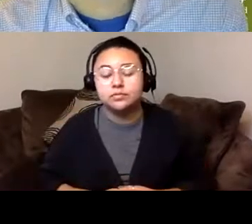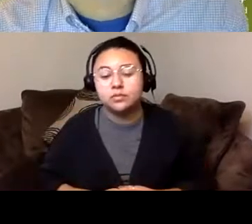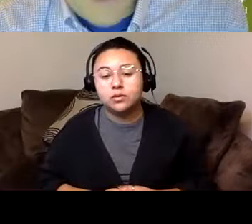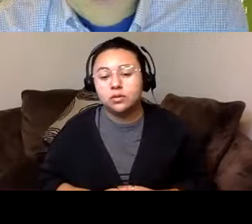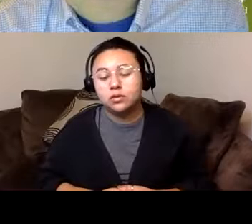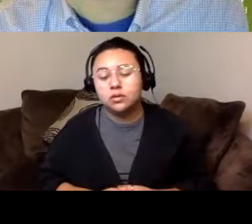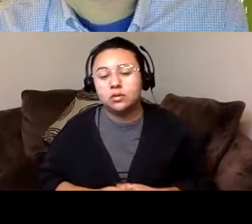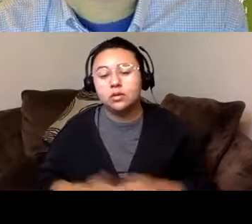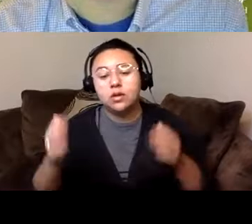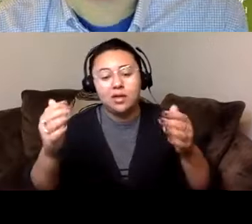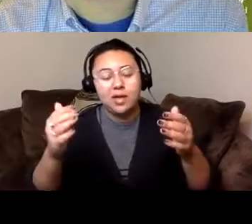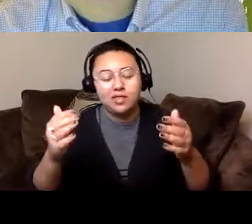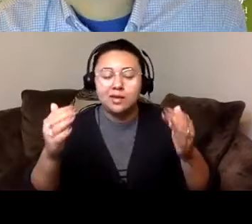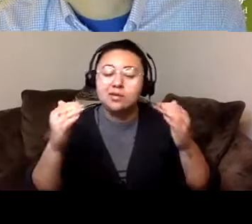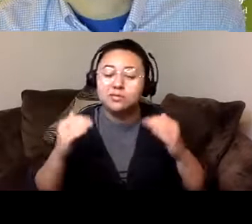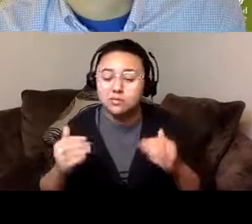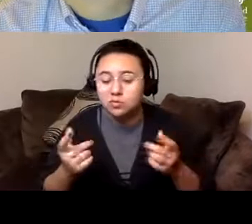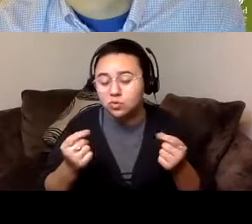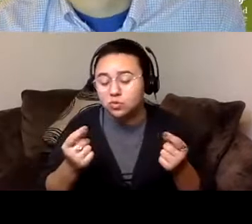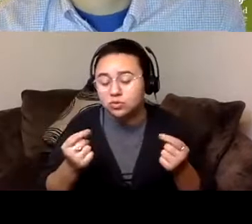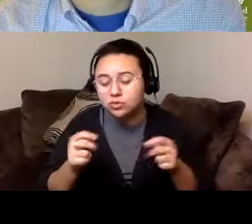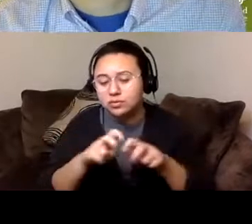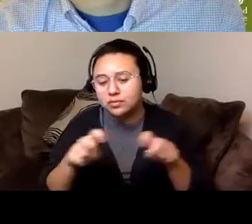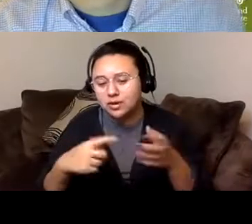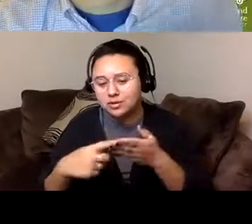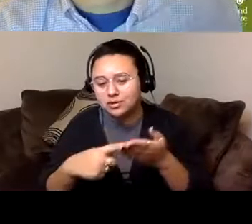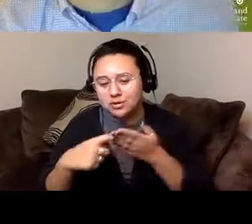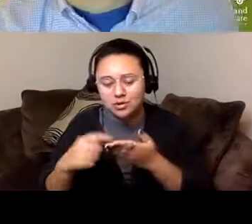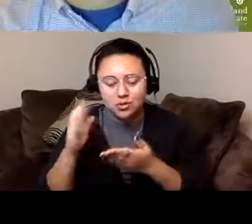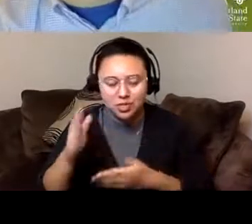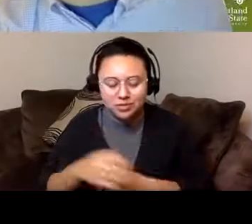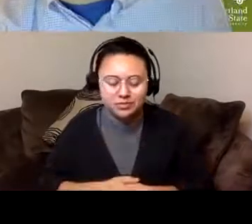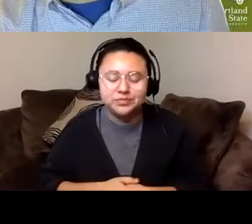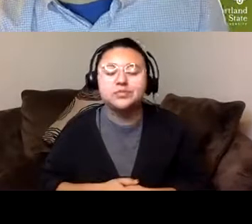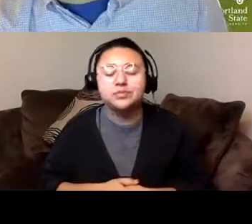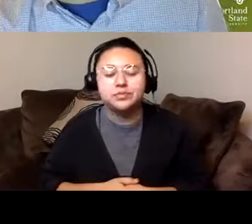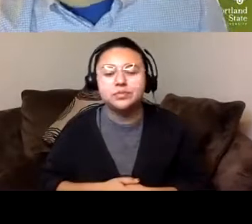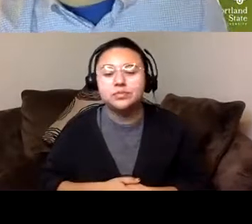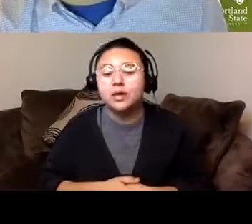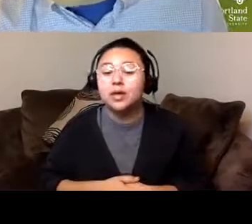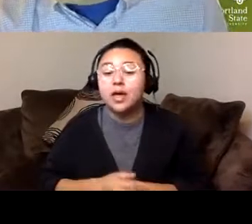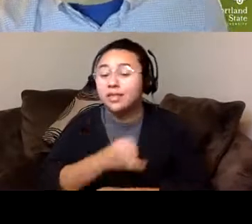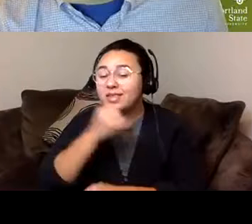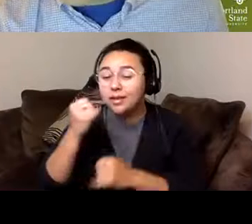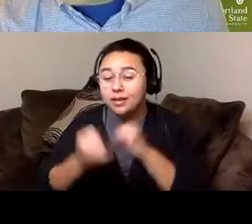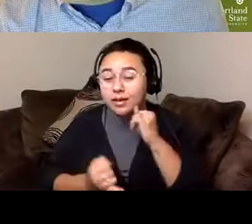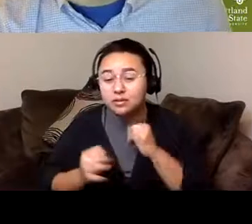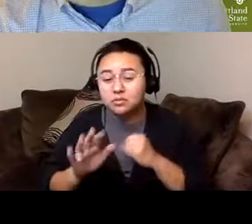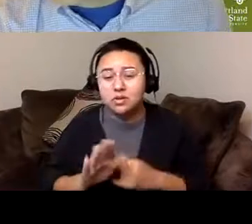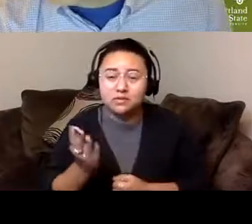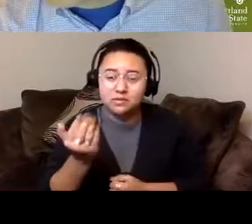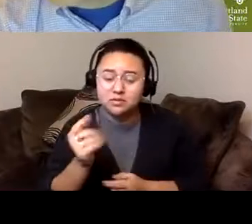And then we're gonna have open it up for a panel discussion for a little bit. And then allow at the very end, maybe 15